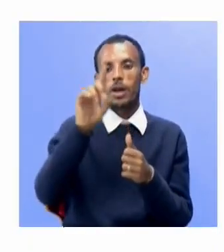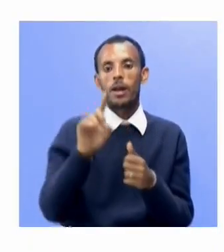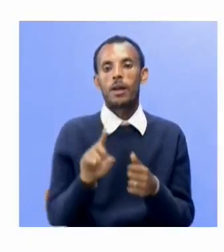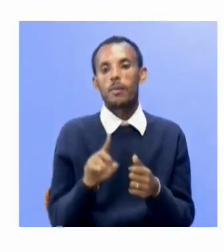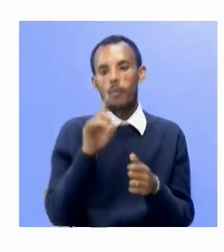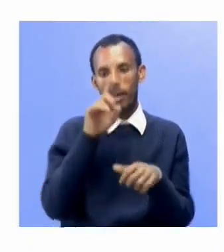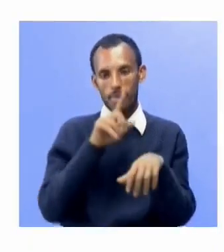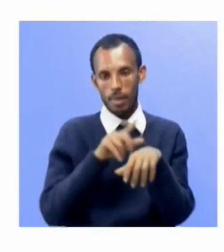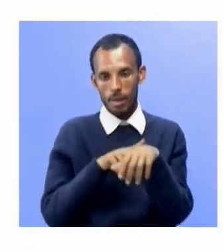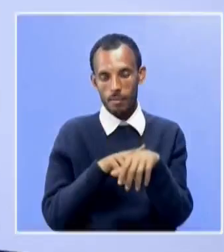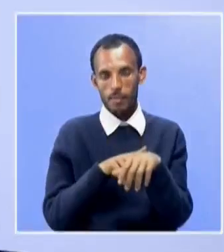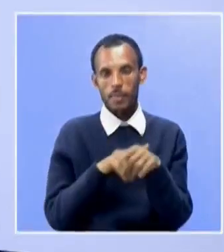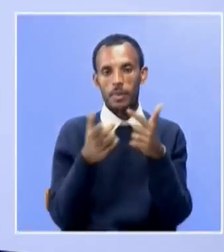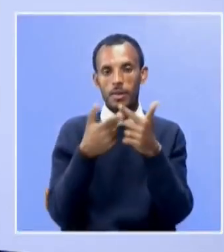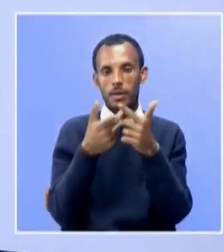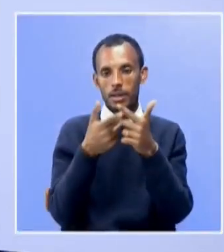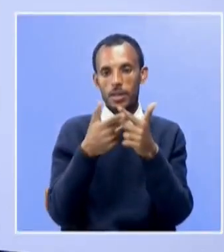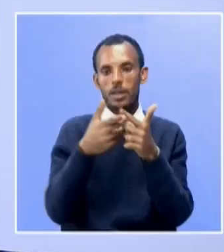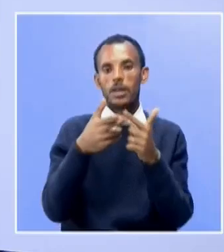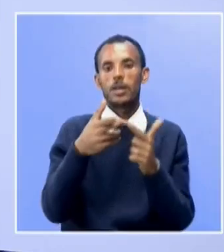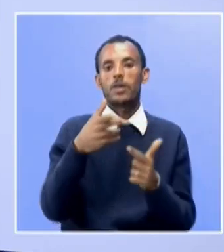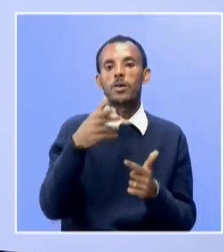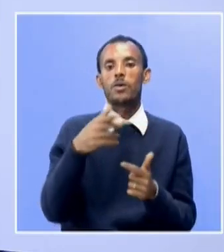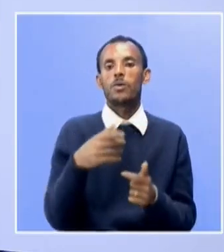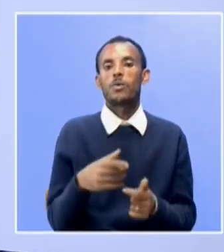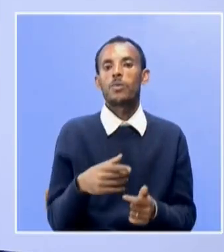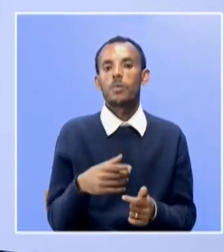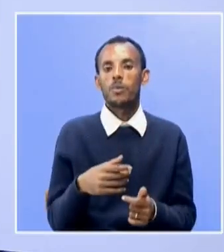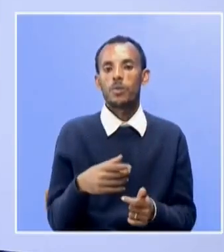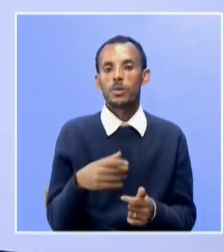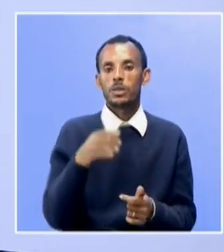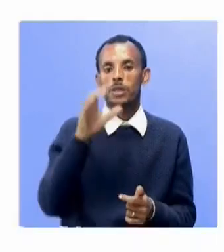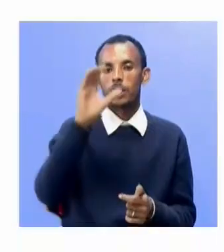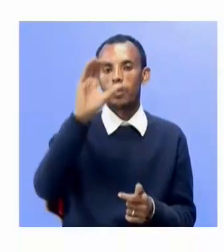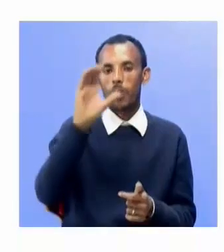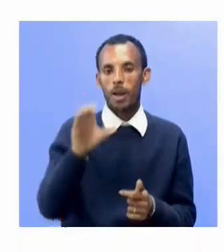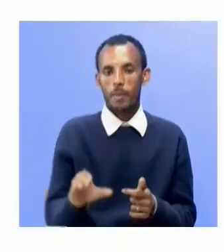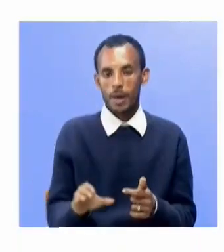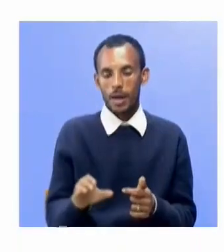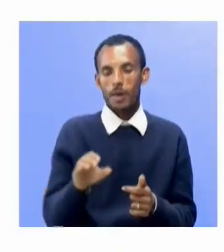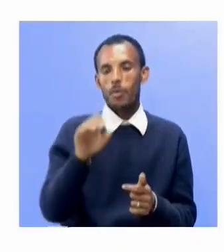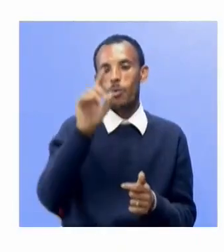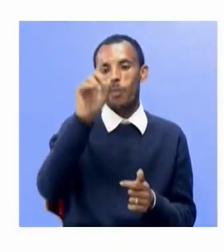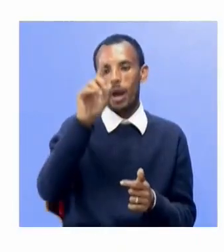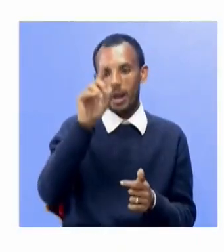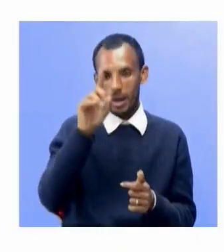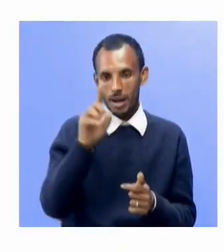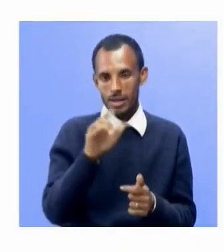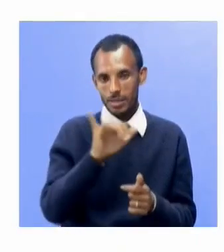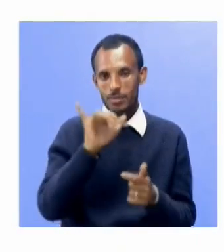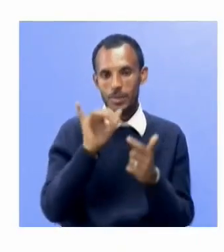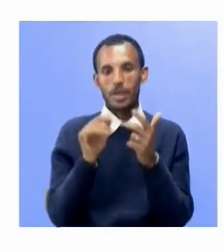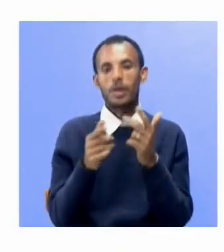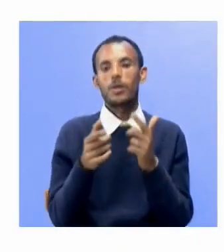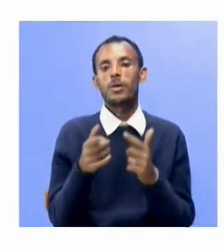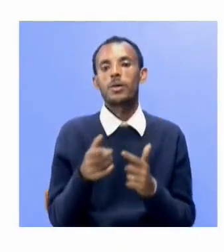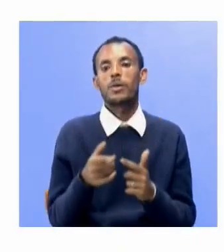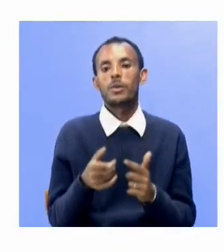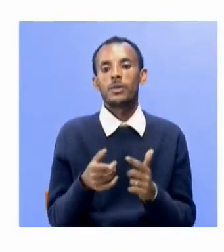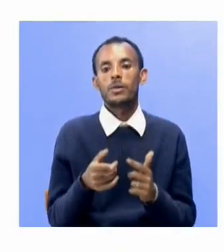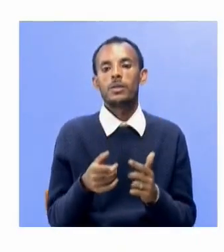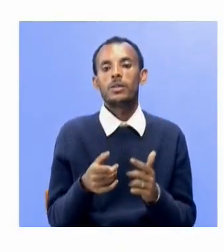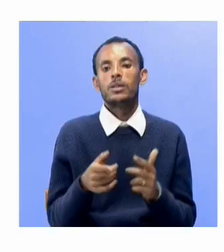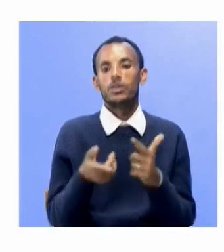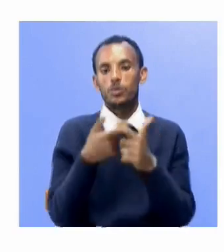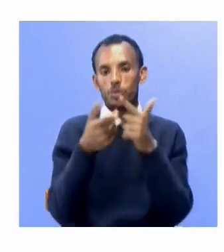happens once. Here, there is 145 here. So again,